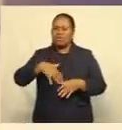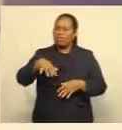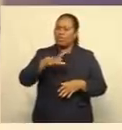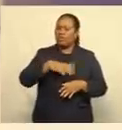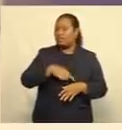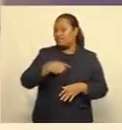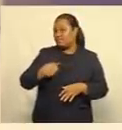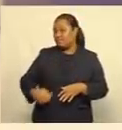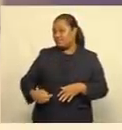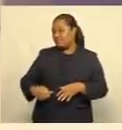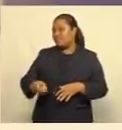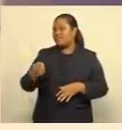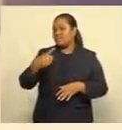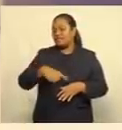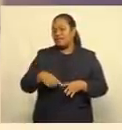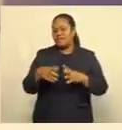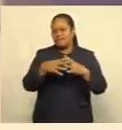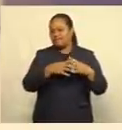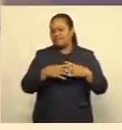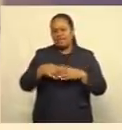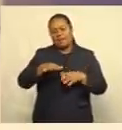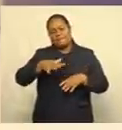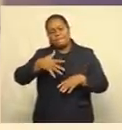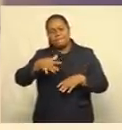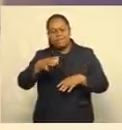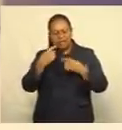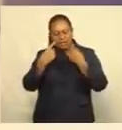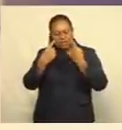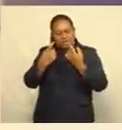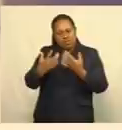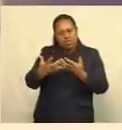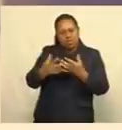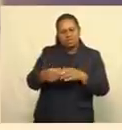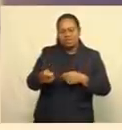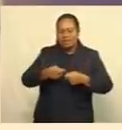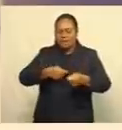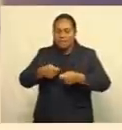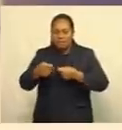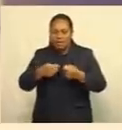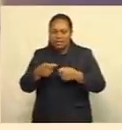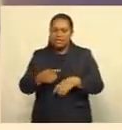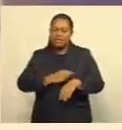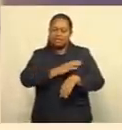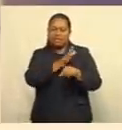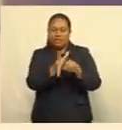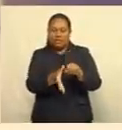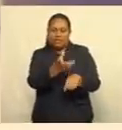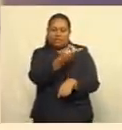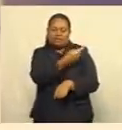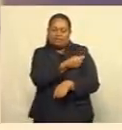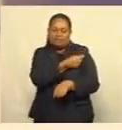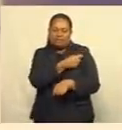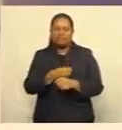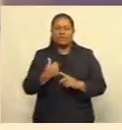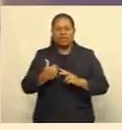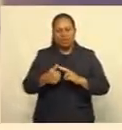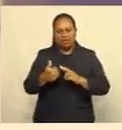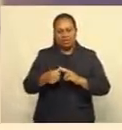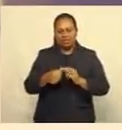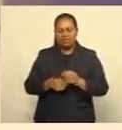and American-Russia headlines may entertain markets, while the COVID and vaccine updates should also play their